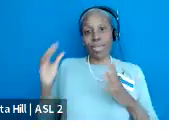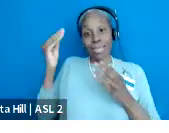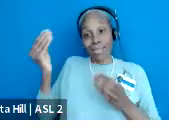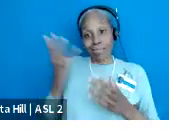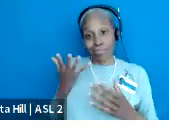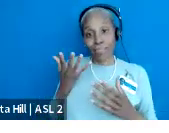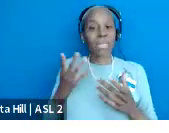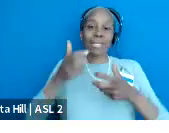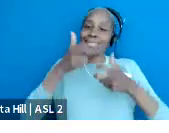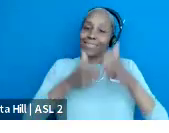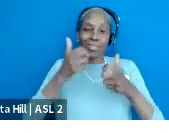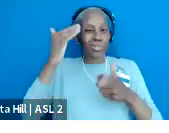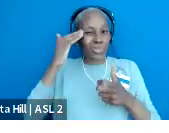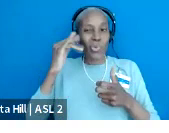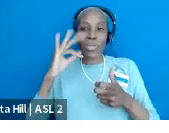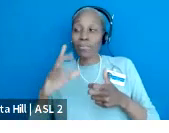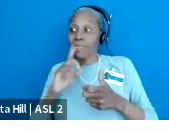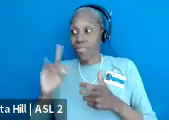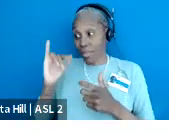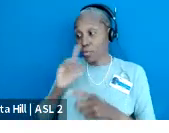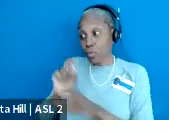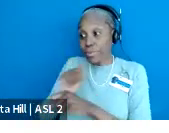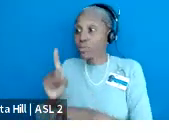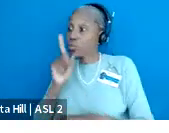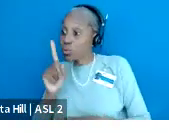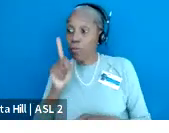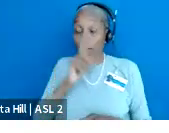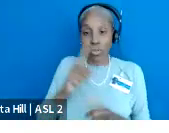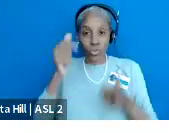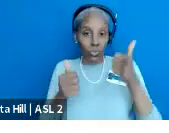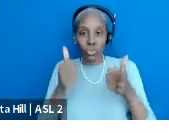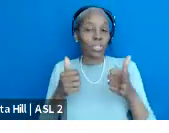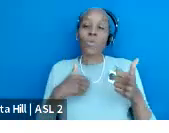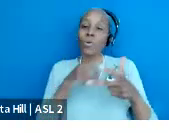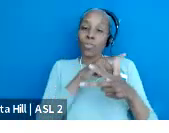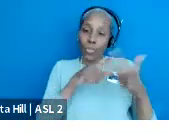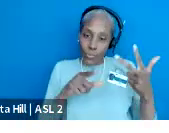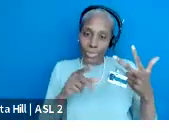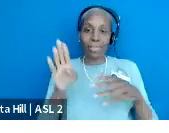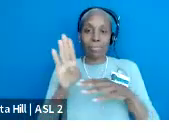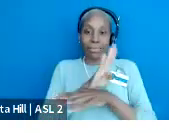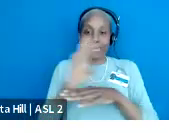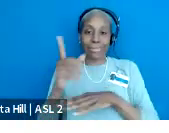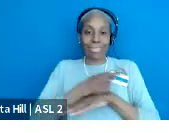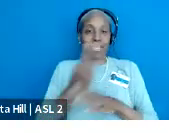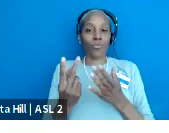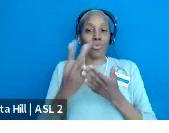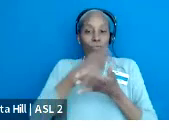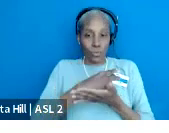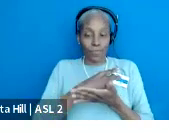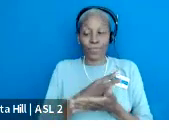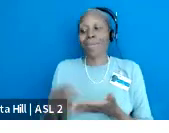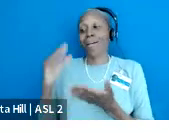is shared. It is difficult to know when it is being shared if it is false or not, which is why we have the 3 business day review process. So it allows us to